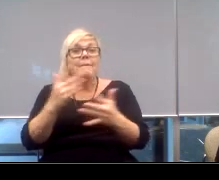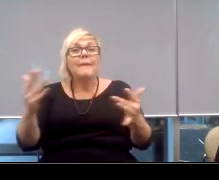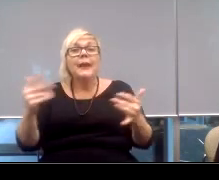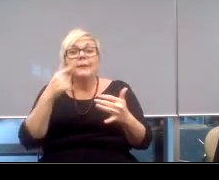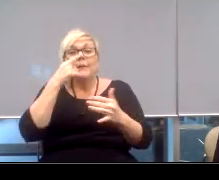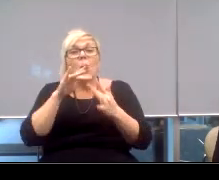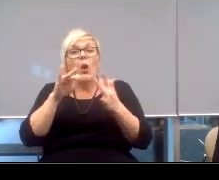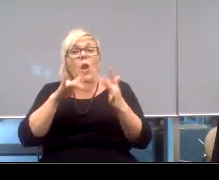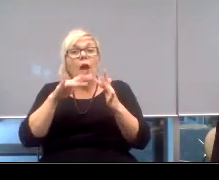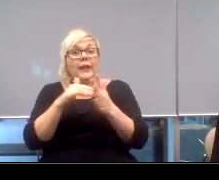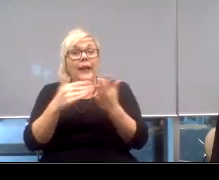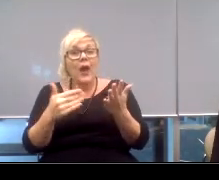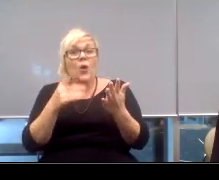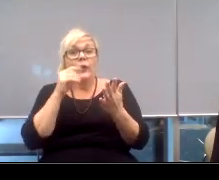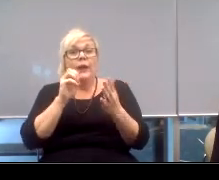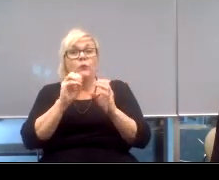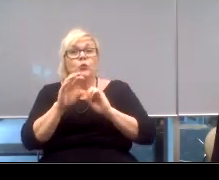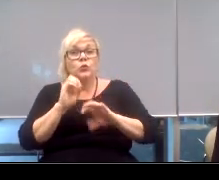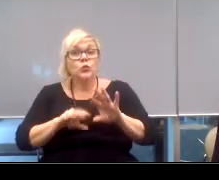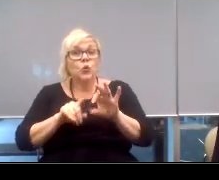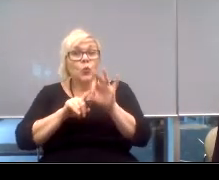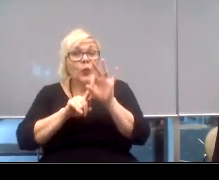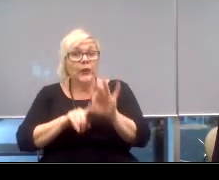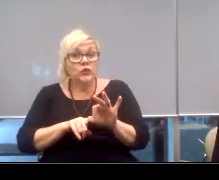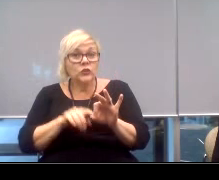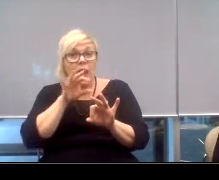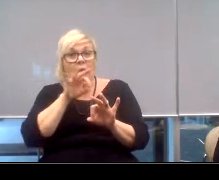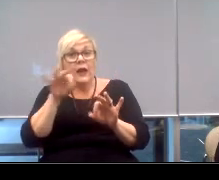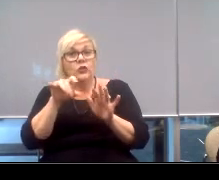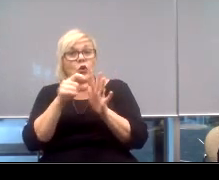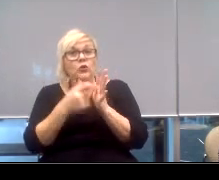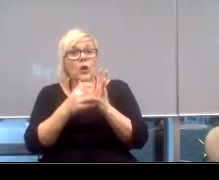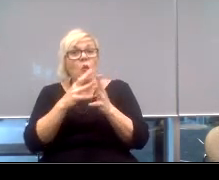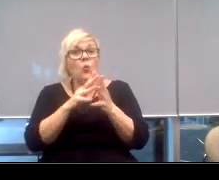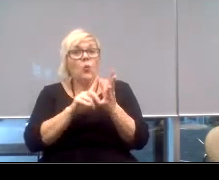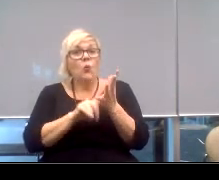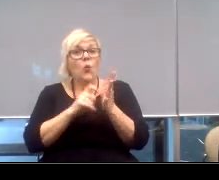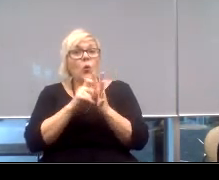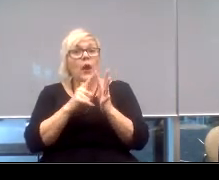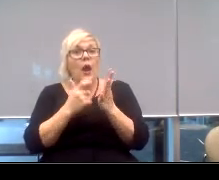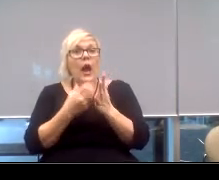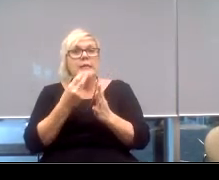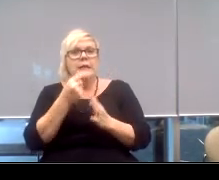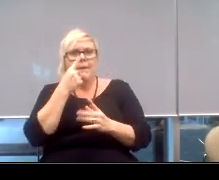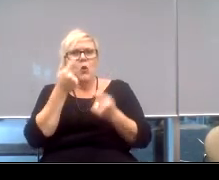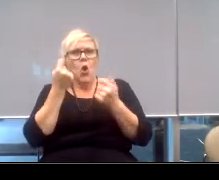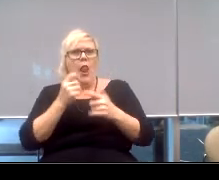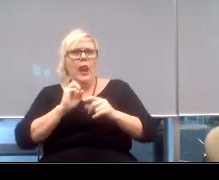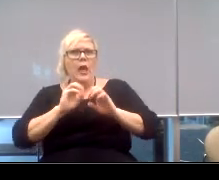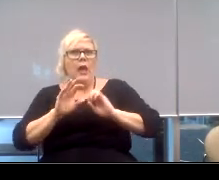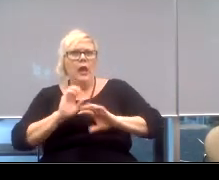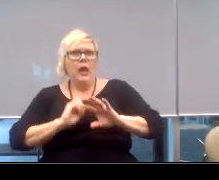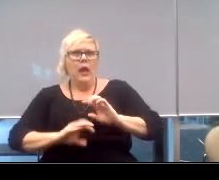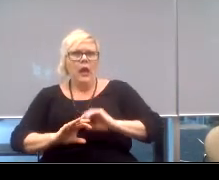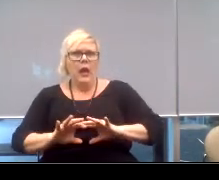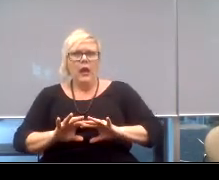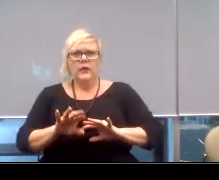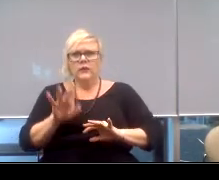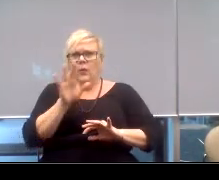the opportunity to post questions of Dr. Walker. I've got a couple of early questions, Dr.